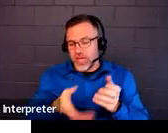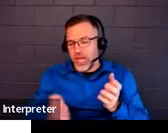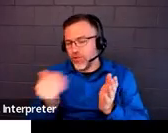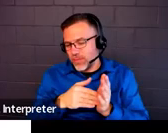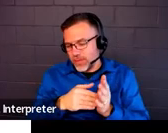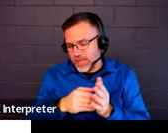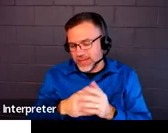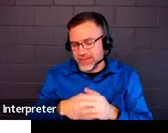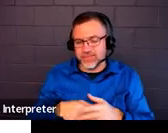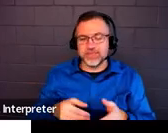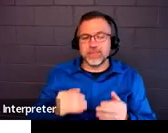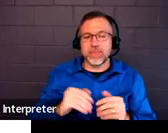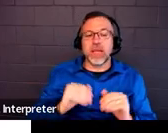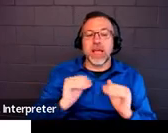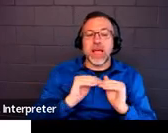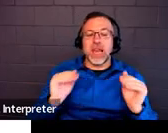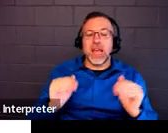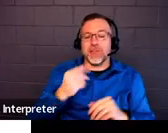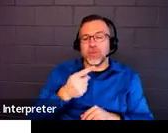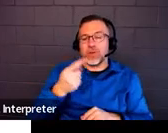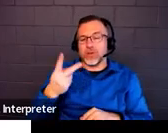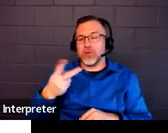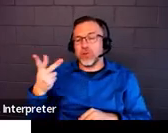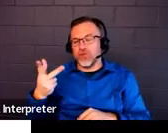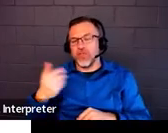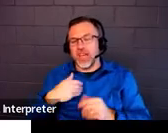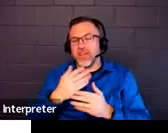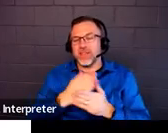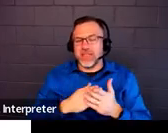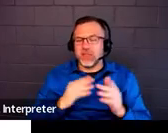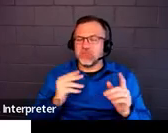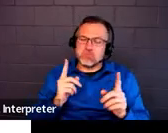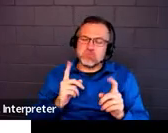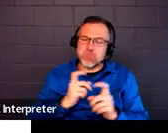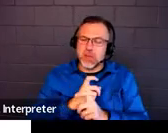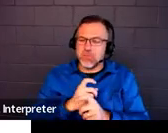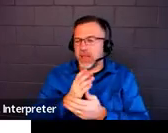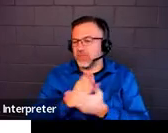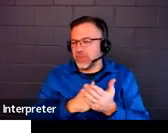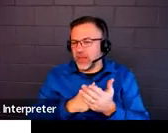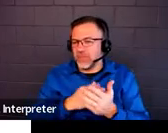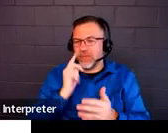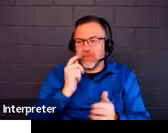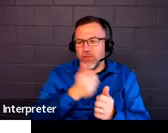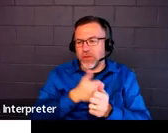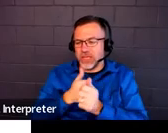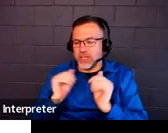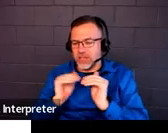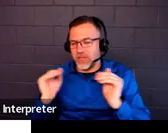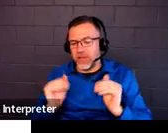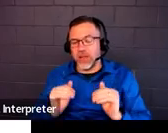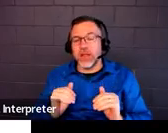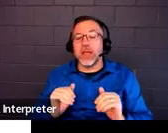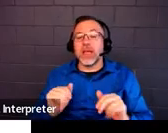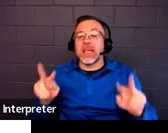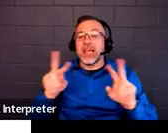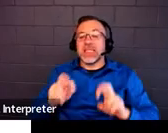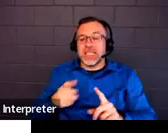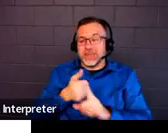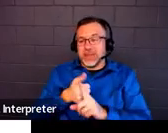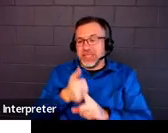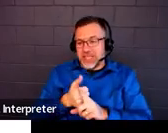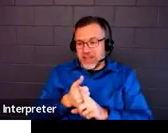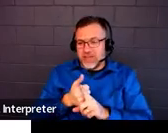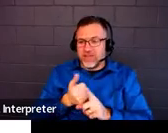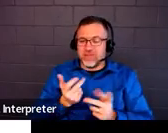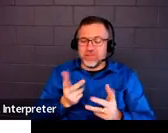complexity at levels 1, 2, and 3, and the assessment itself builds on itself, right?